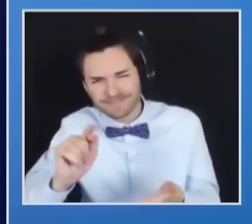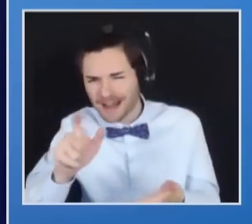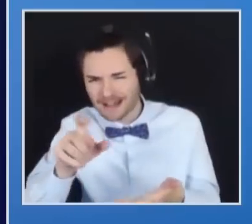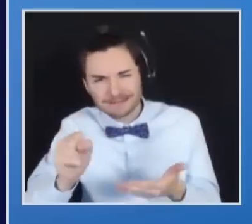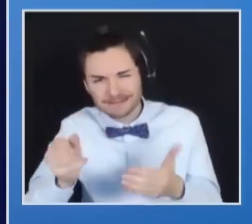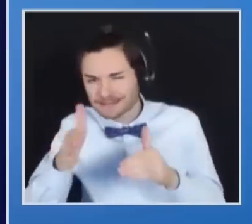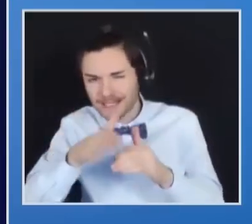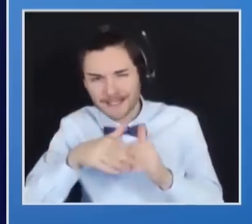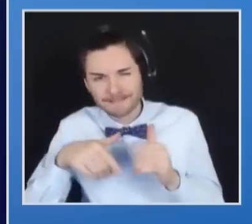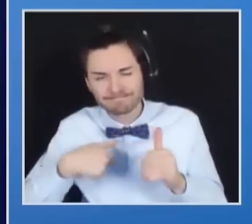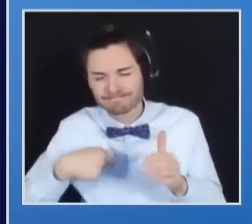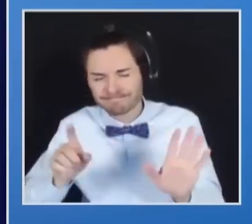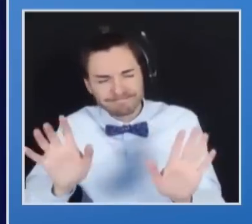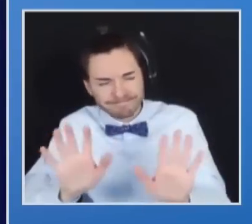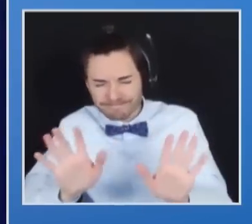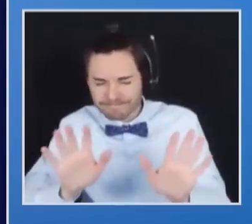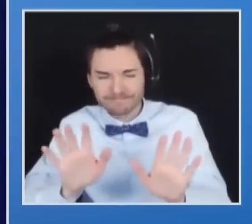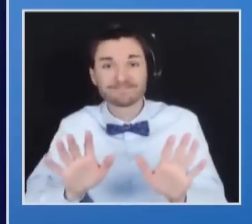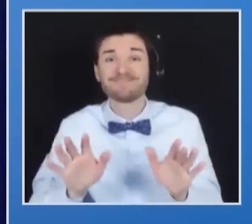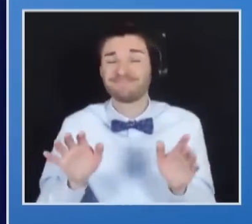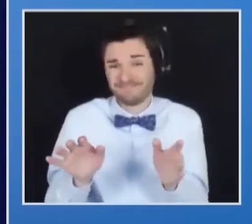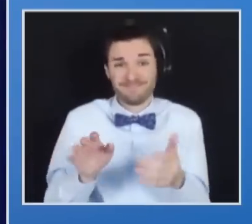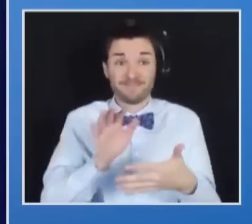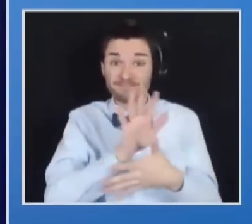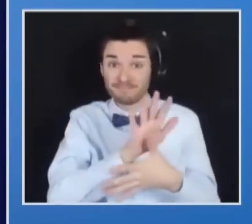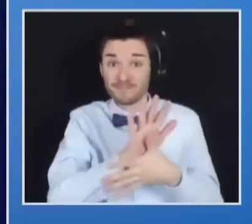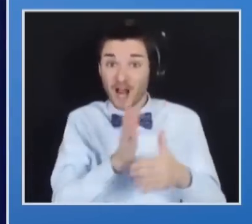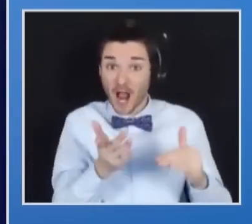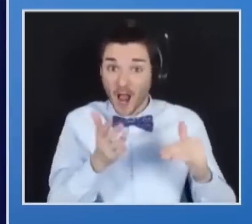to pay their fair share for a change.